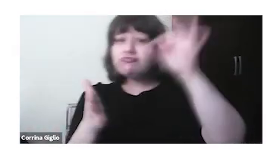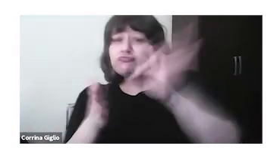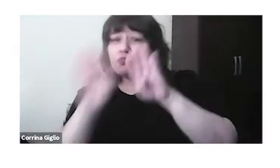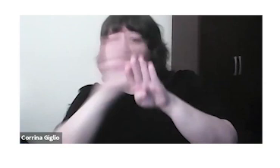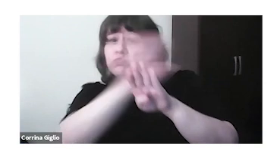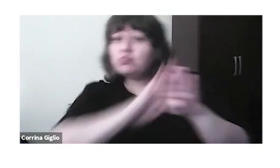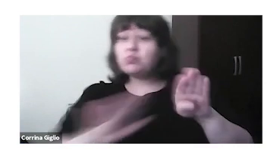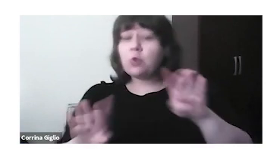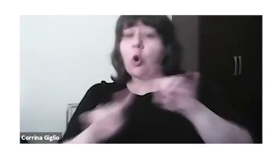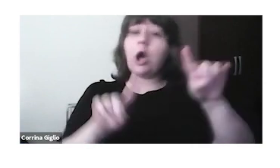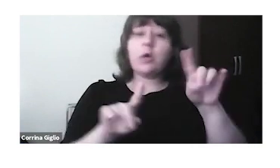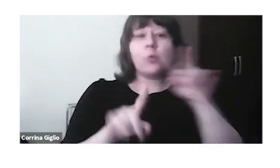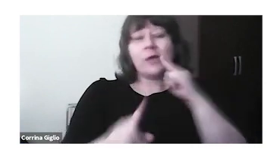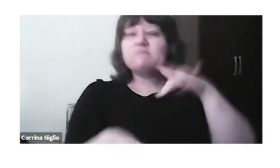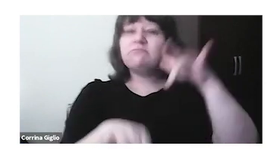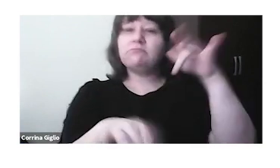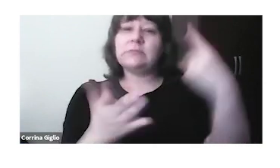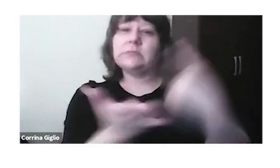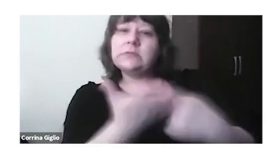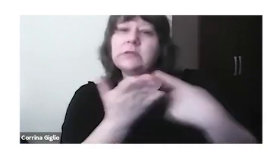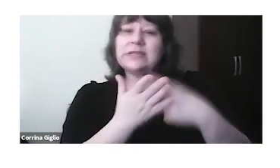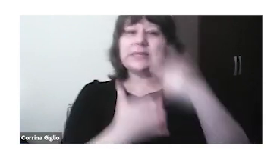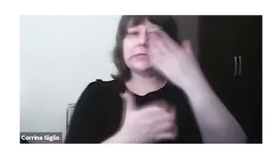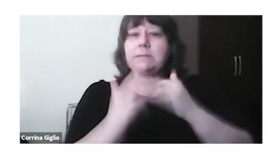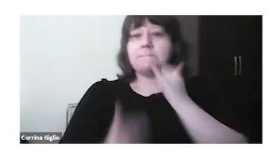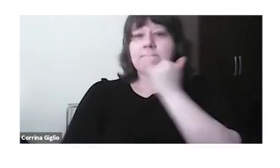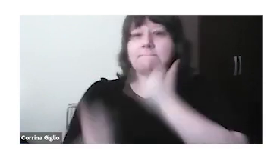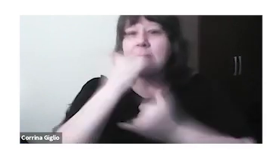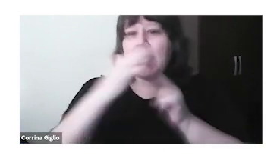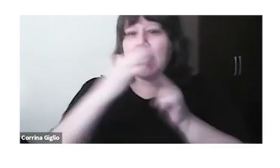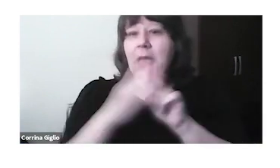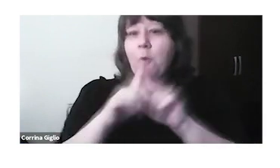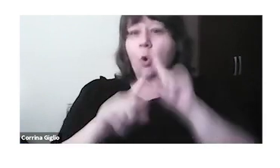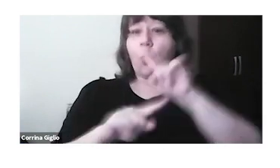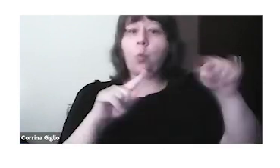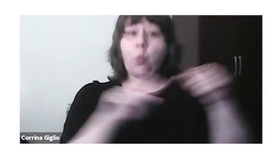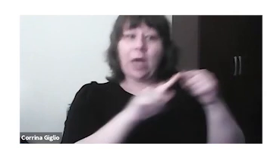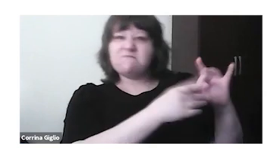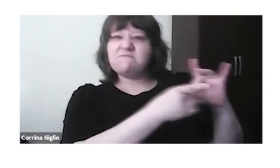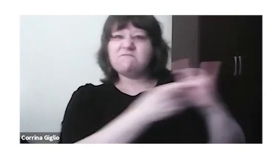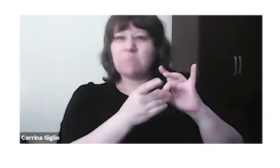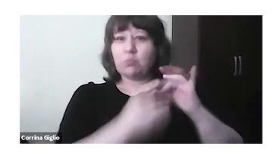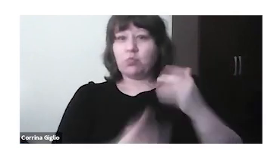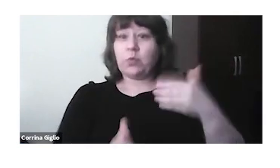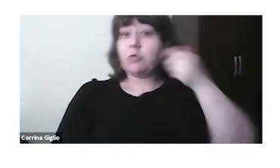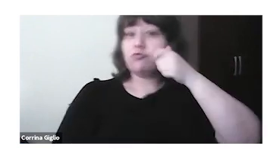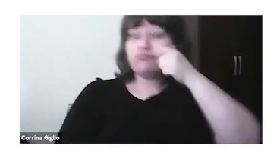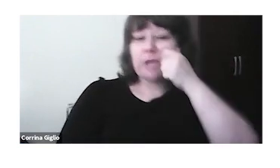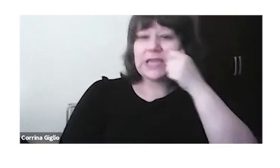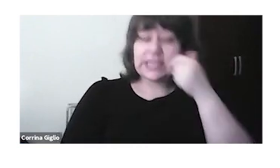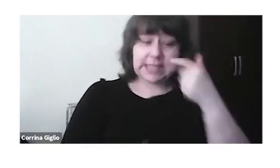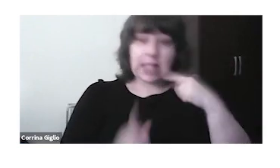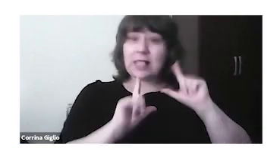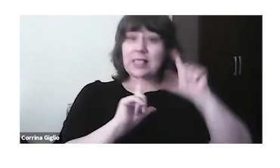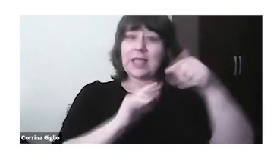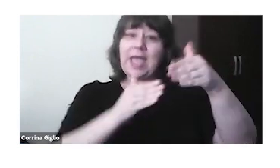on some common missteps that brands tend to fall into when they try to engage around race. And then we're going to end things by